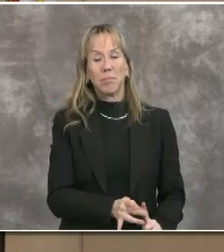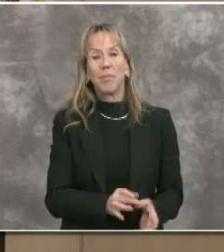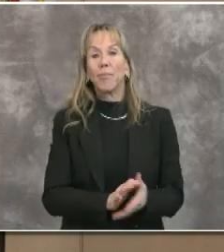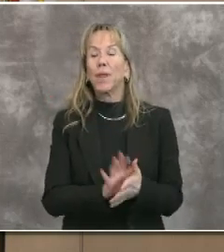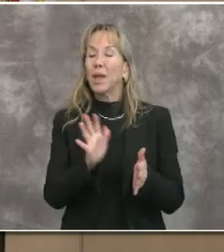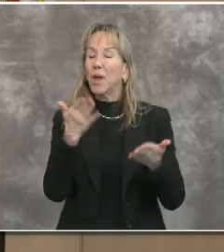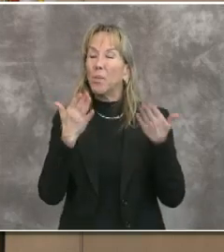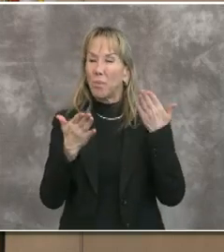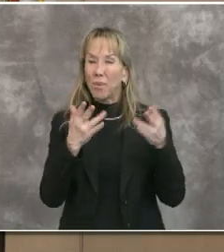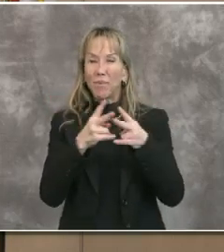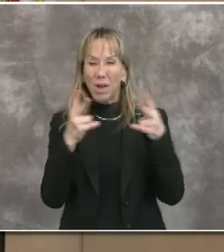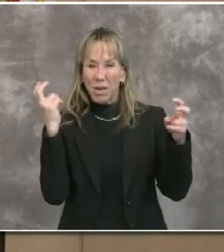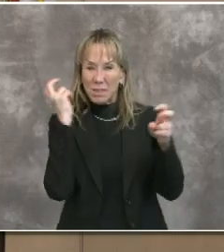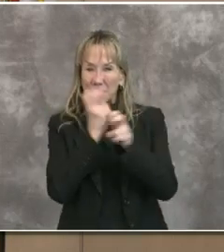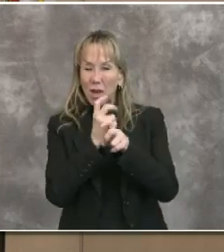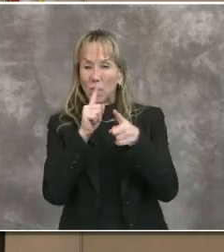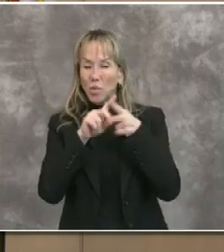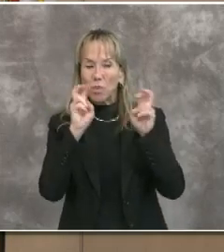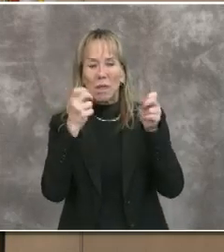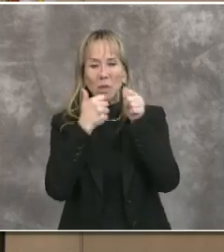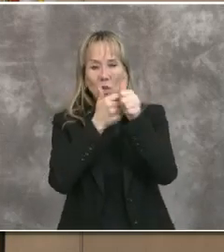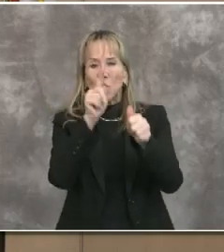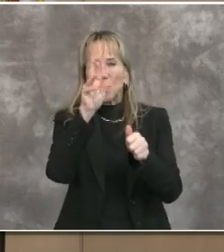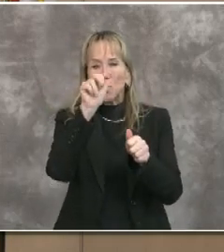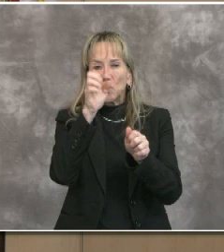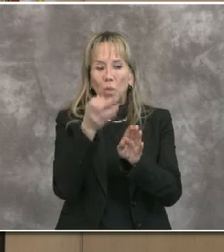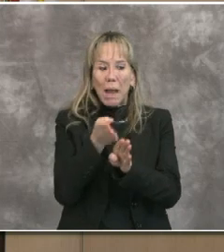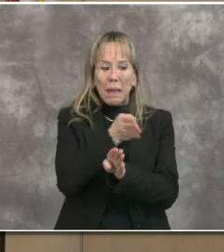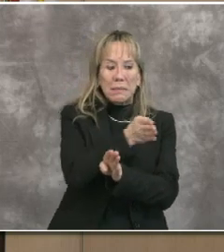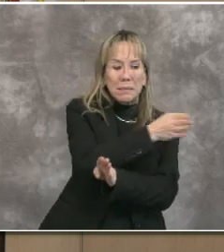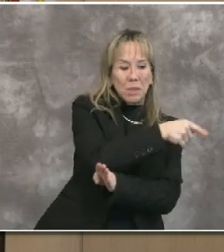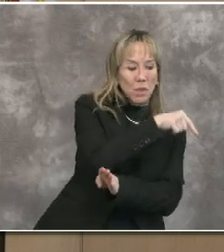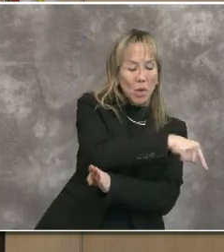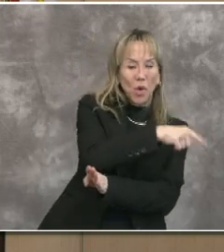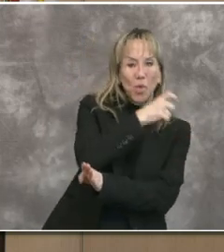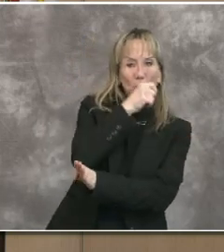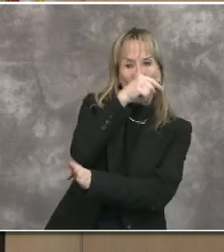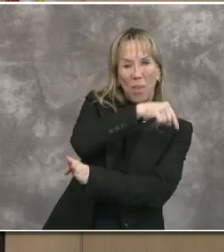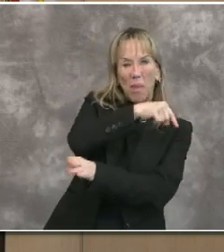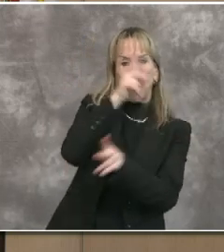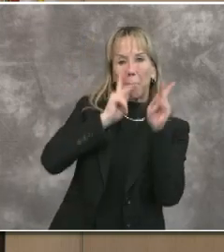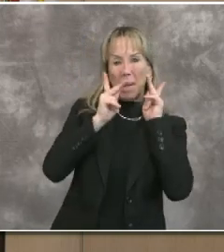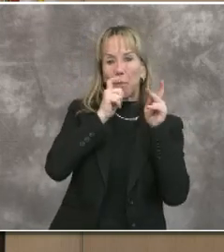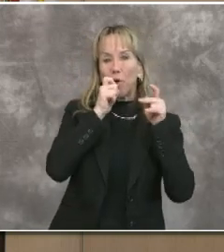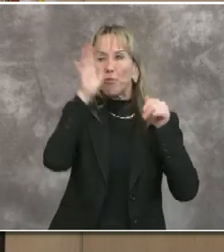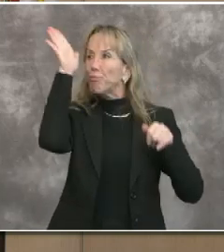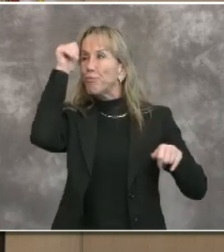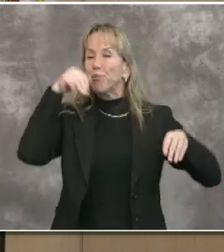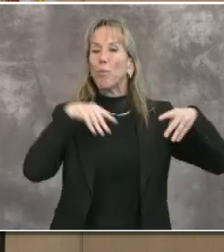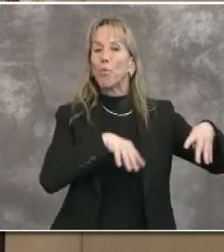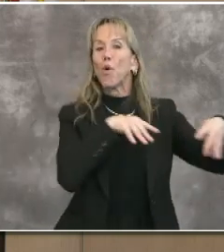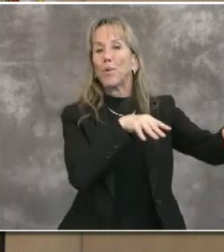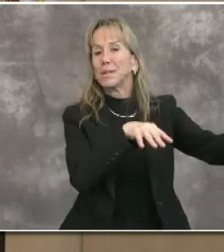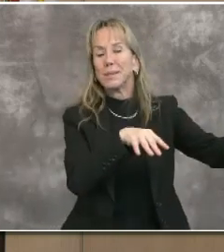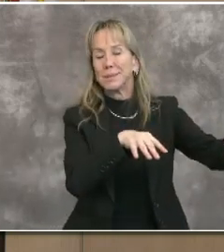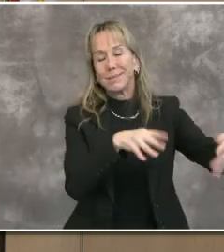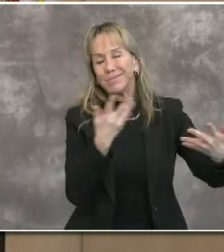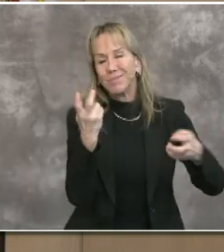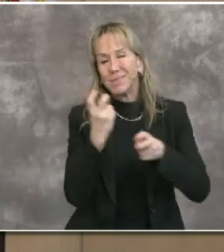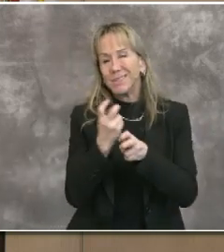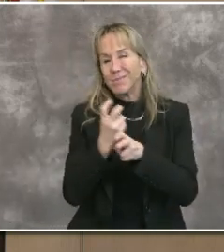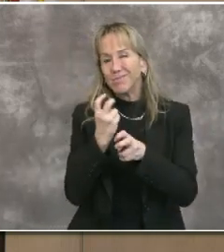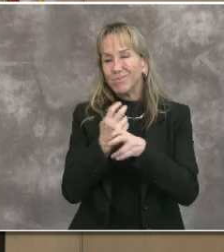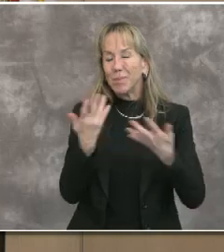be very difficult to trace cases back to individuals that were protesting, but that is certainly something that